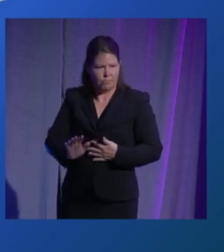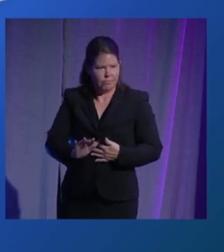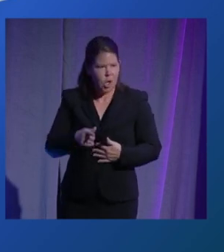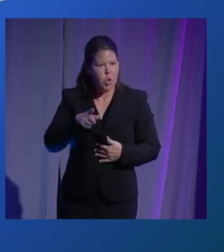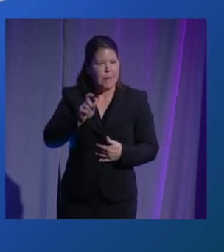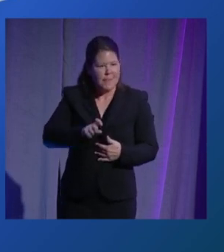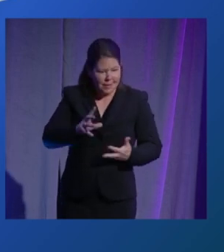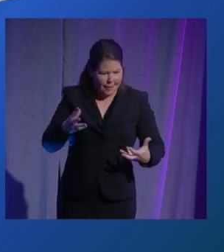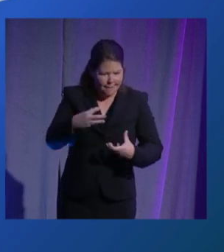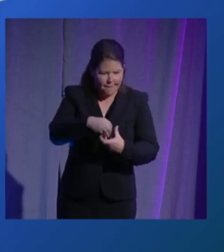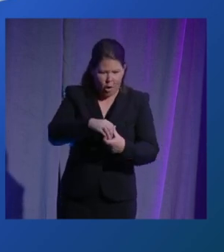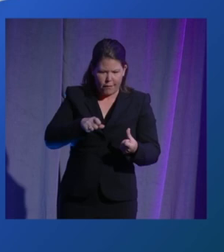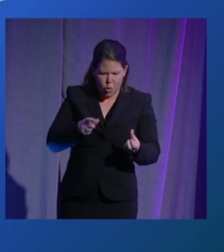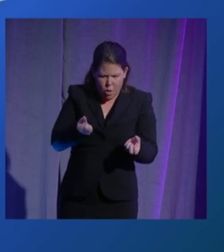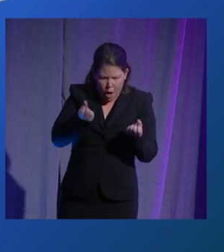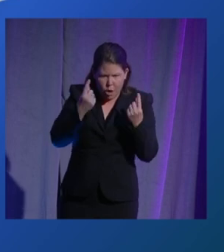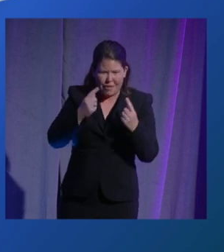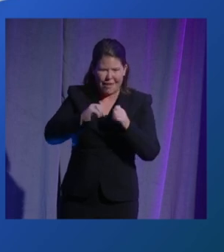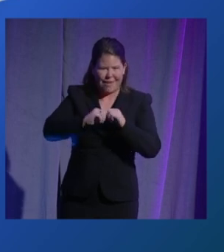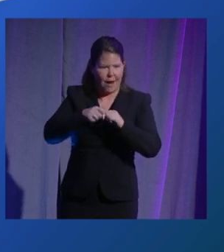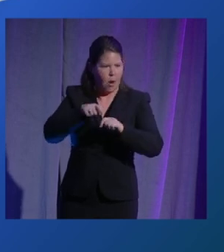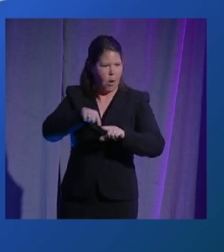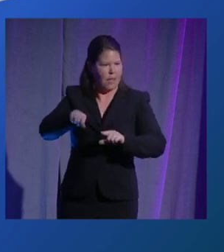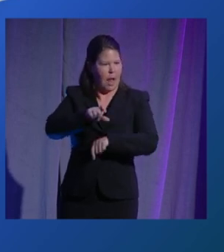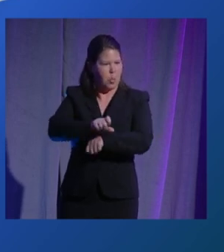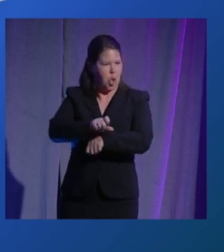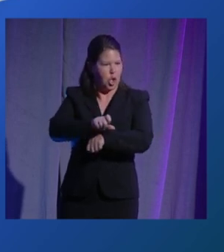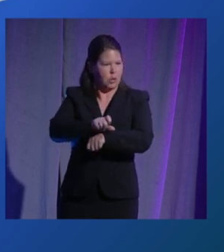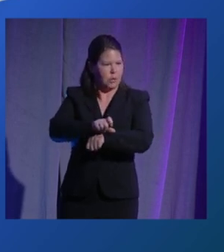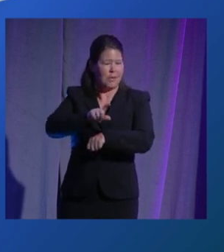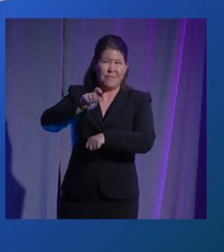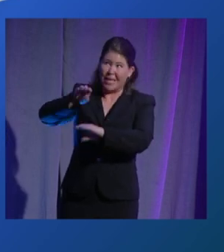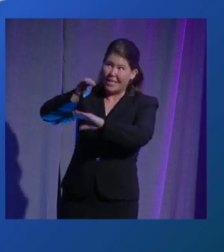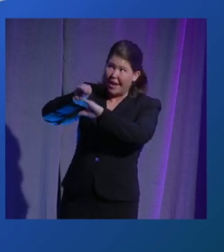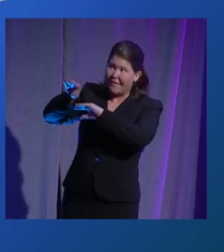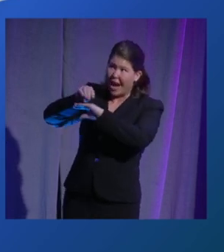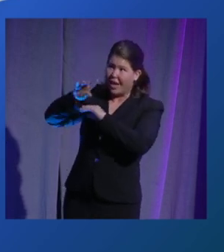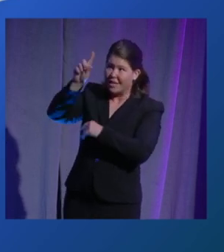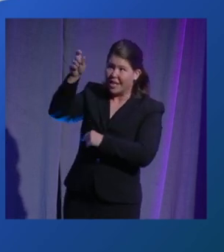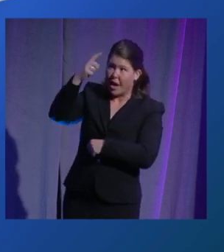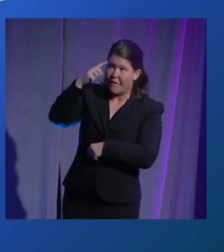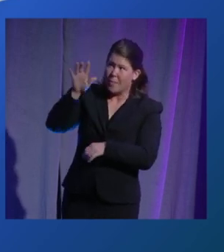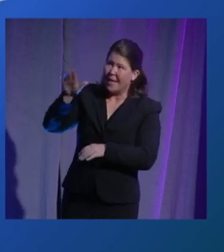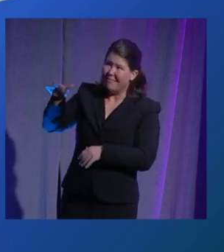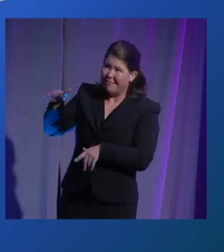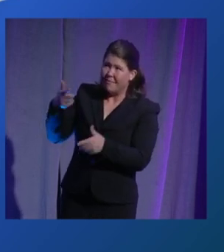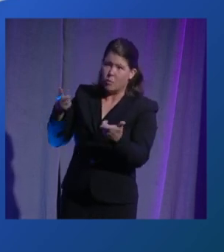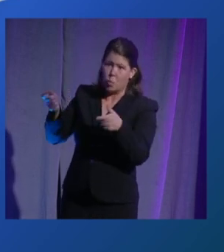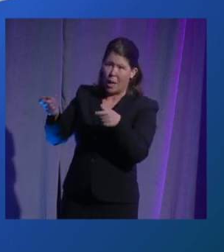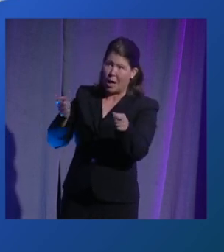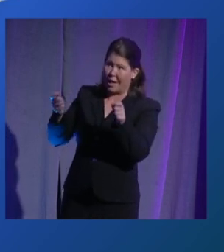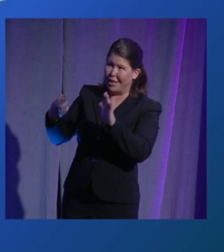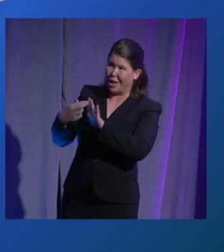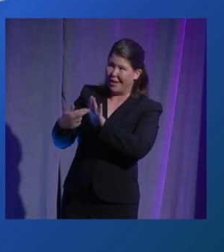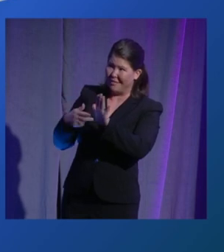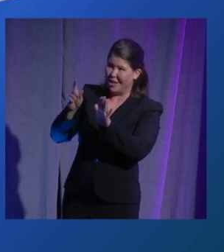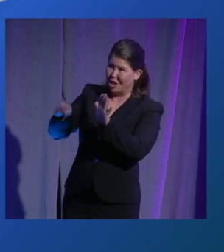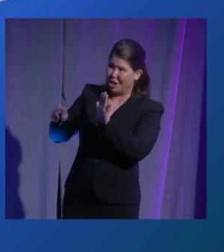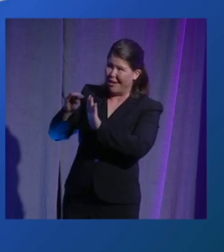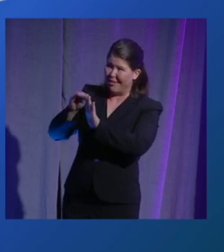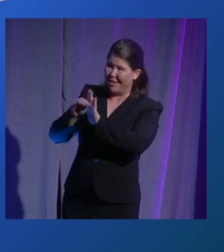I mean advise the government on how to do the regulation so there is that balance that I think needs to be I